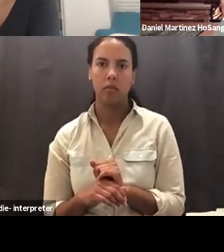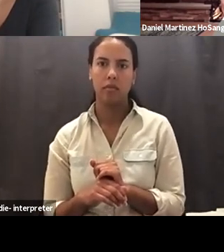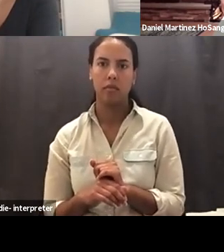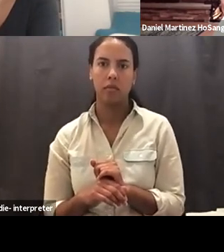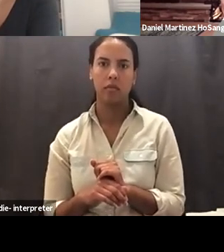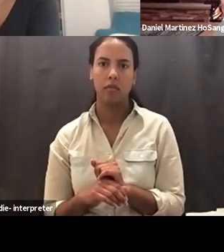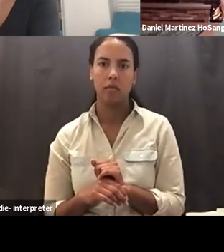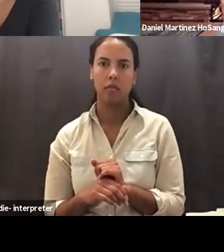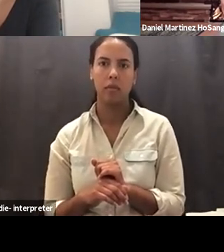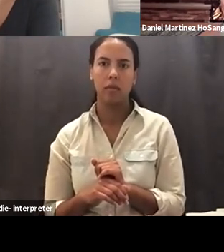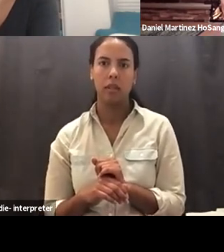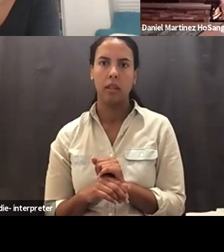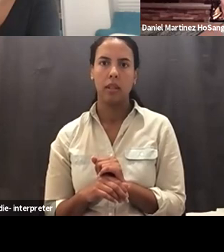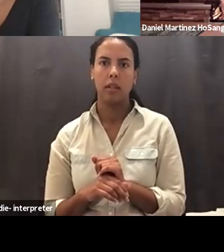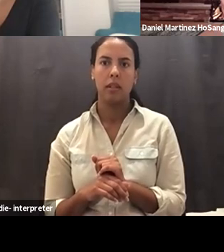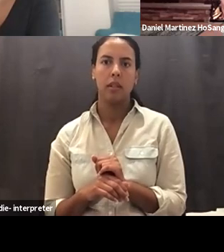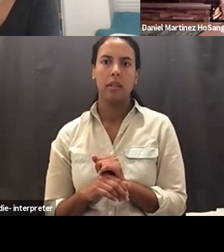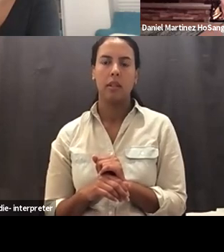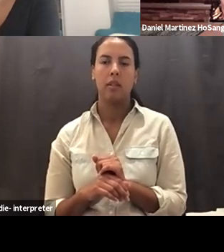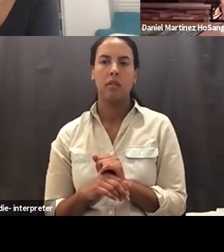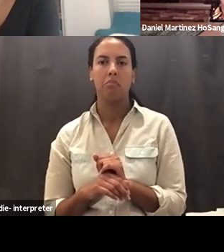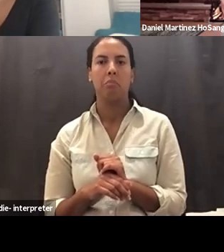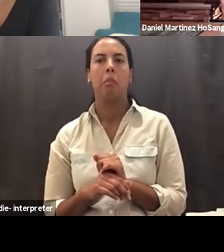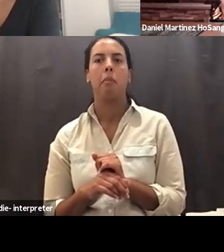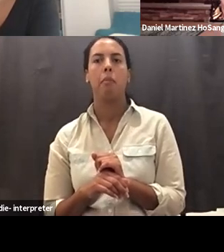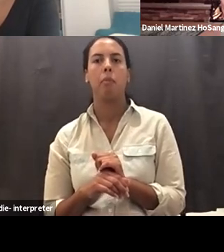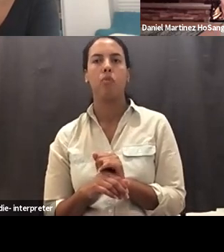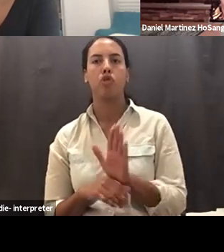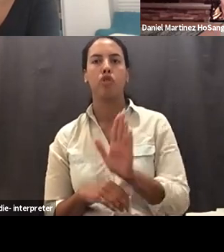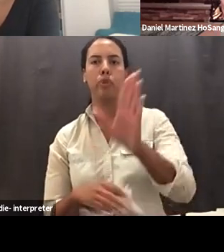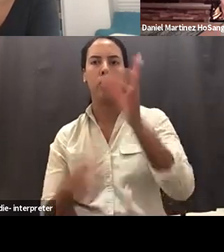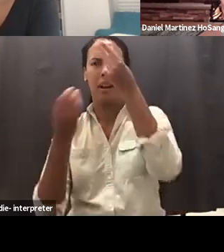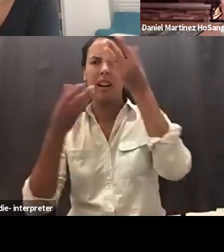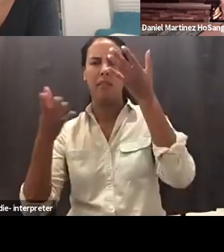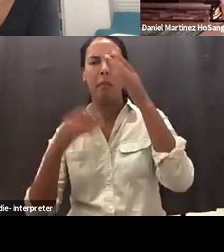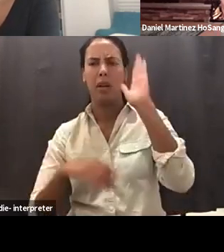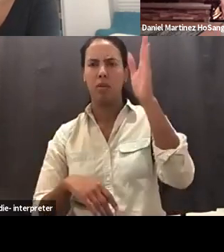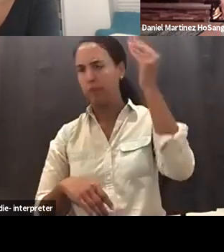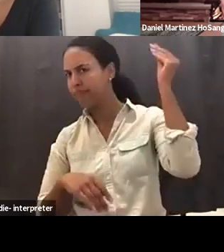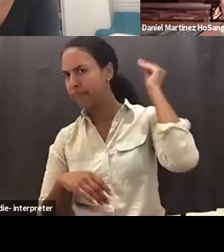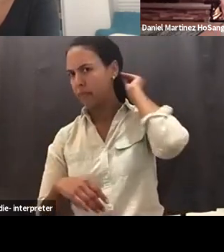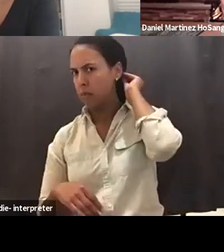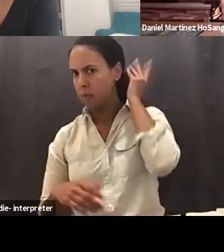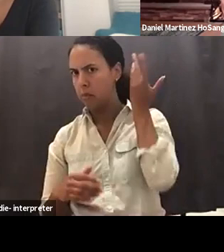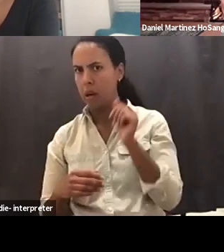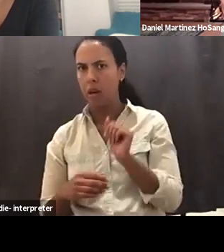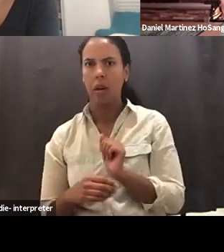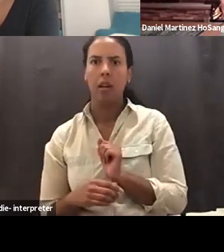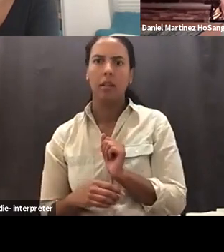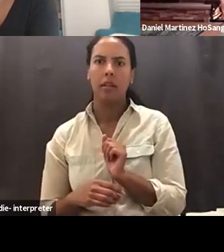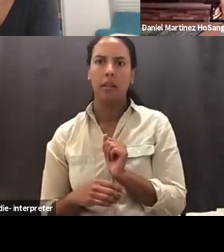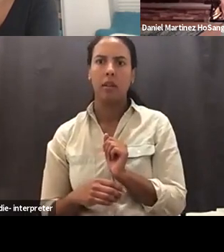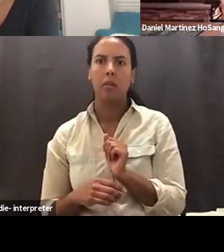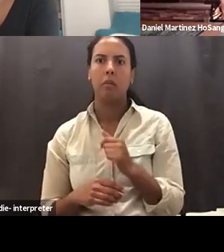when talking about the findings from my thesis as well. So I, like Professor HoSang said, I interviewed 17